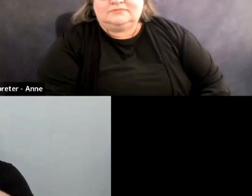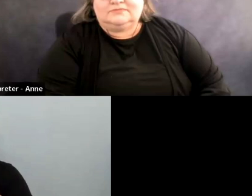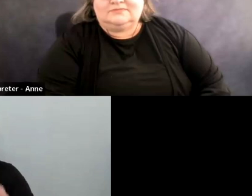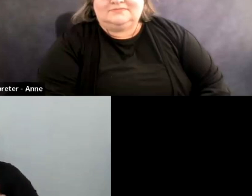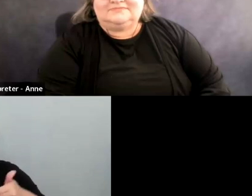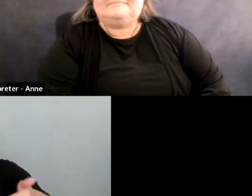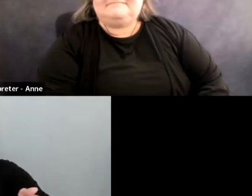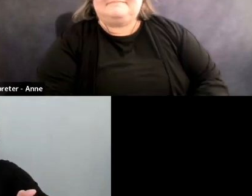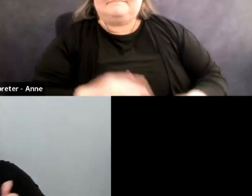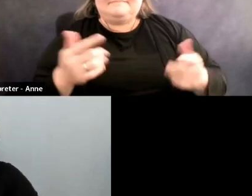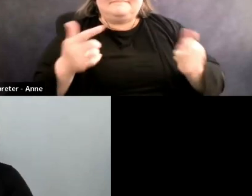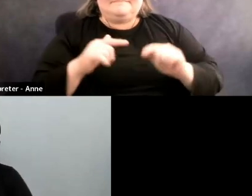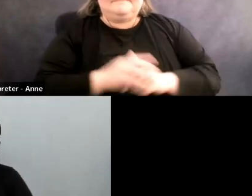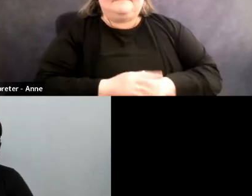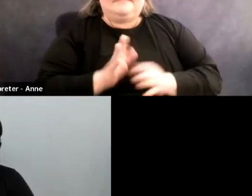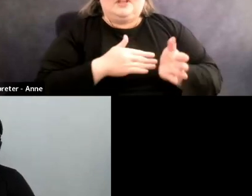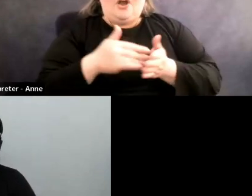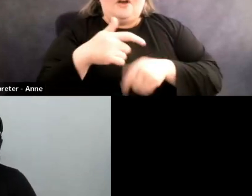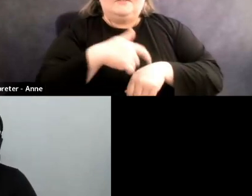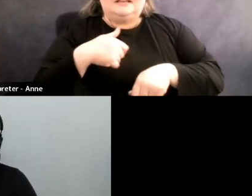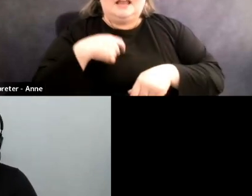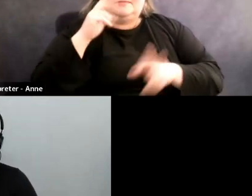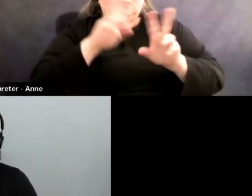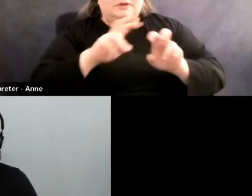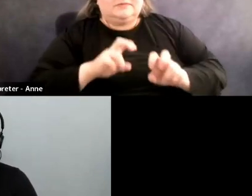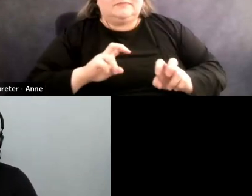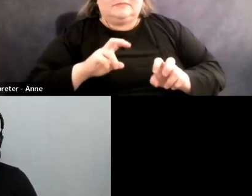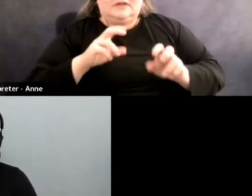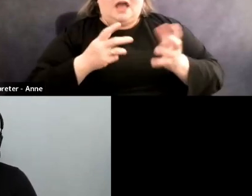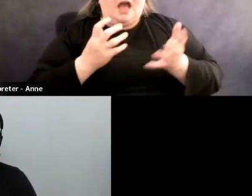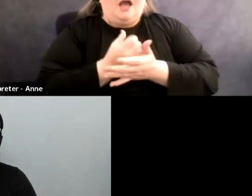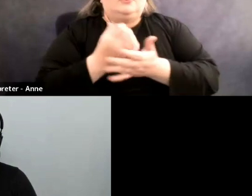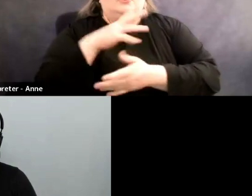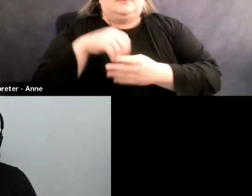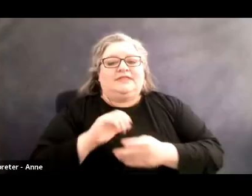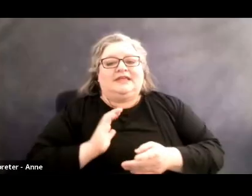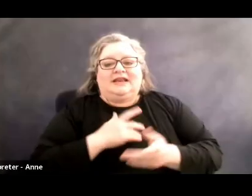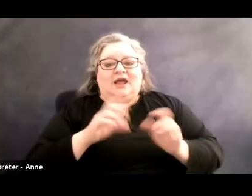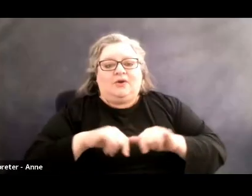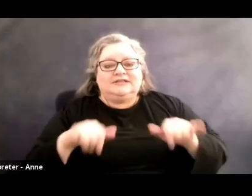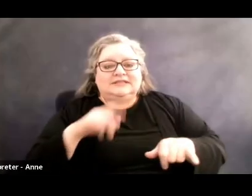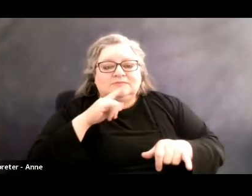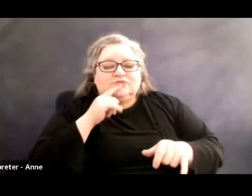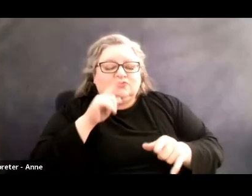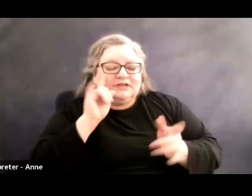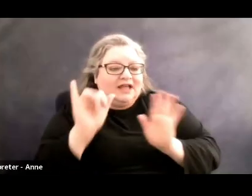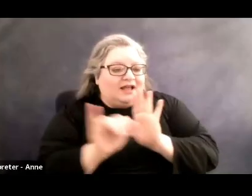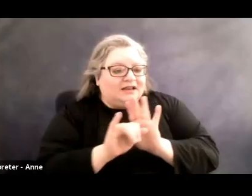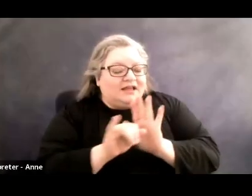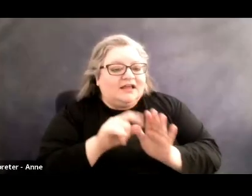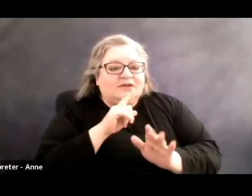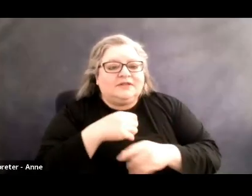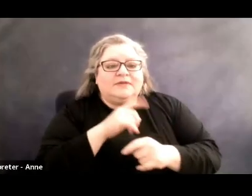Oftentimes, we look at opportunities within our system to really help to redefine and to really help to make sure that